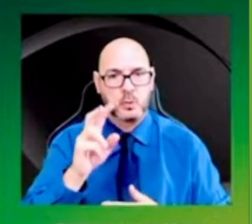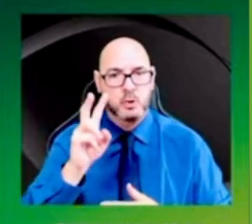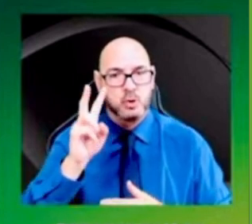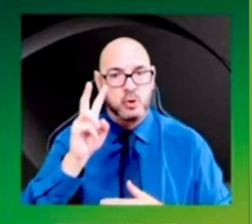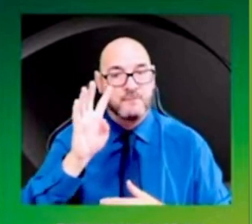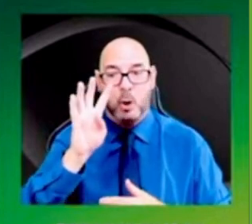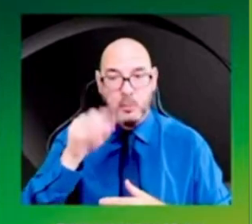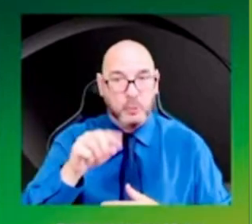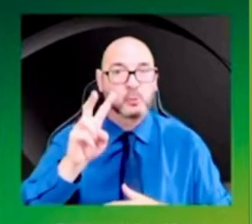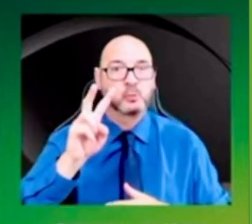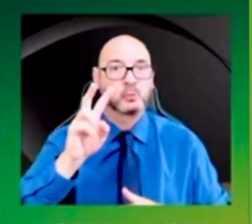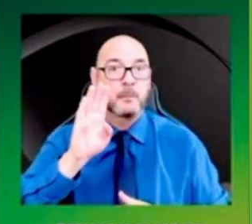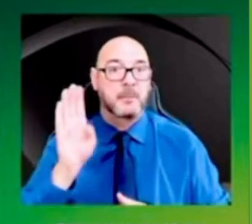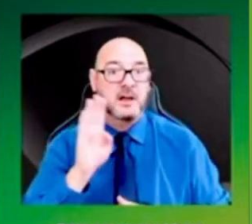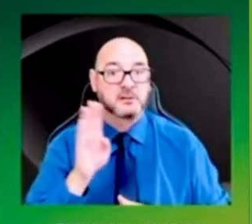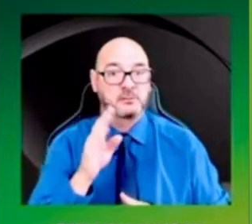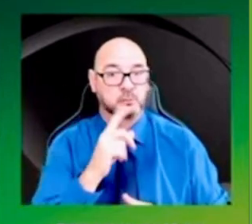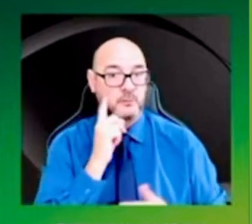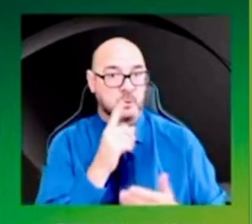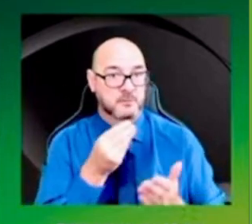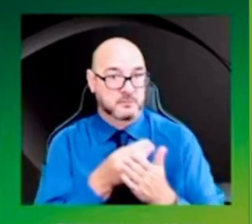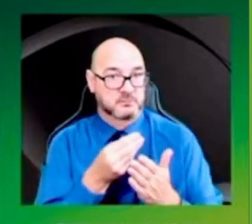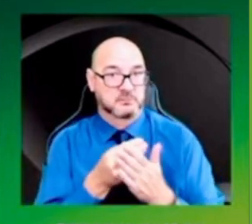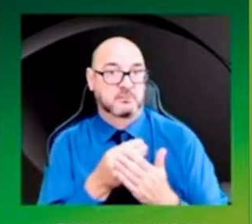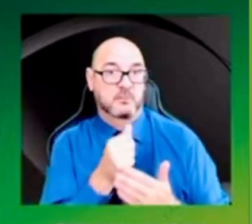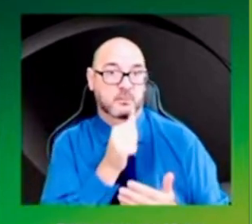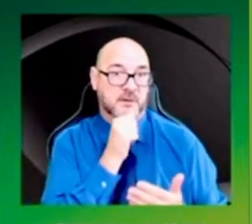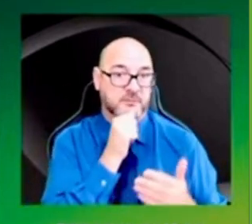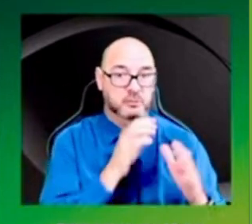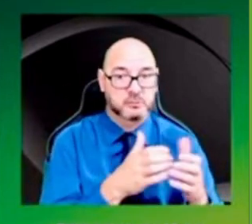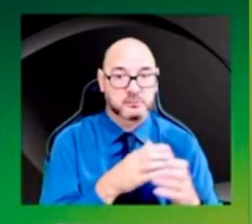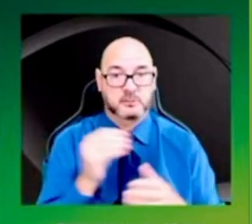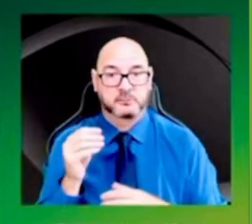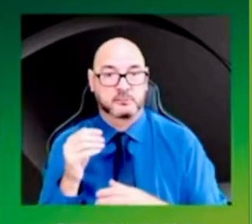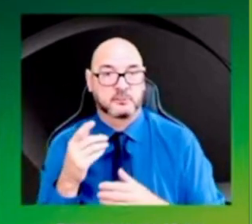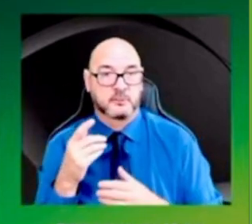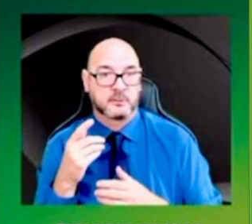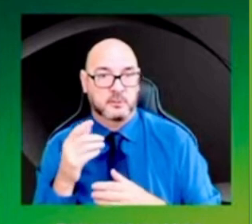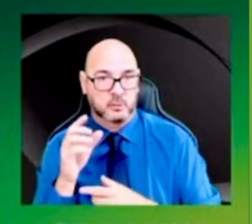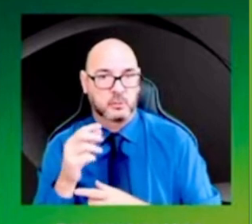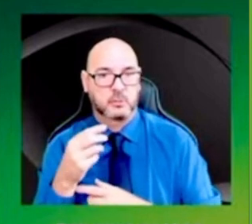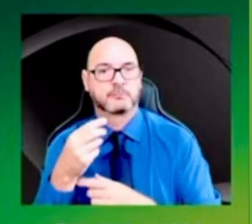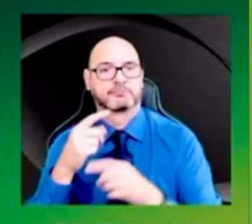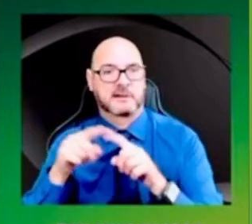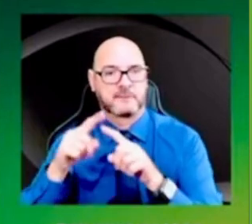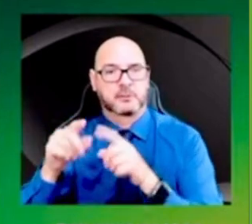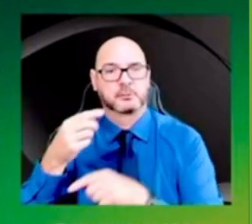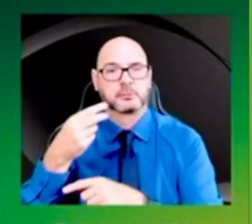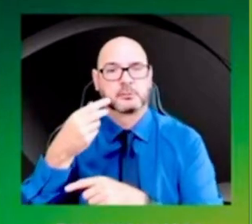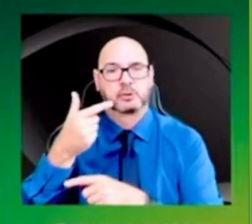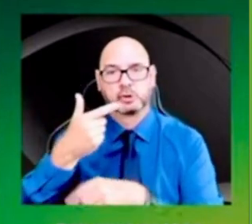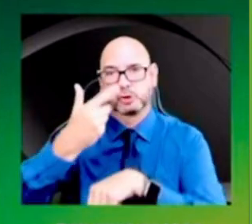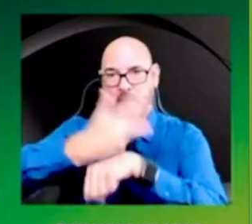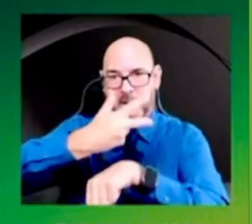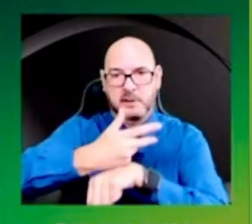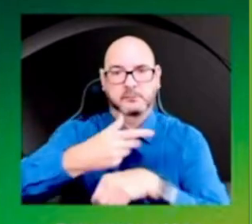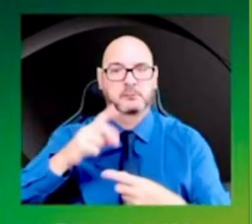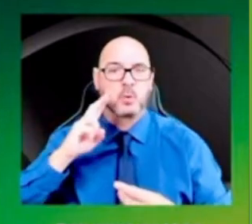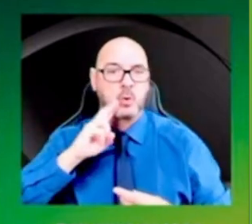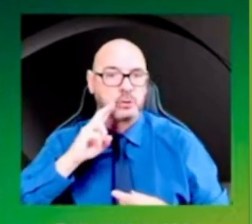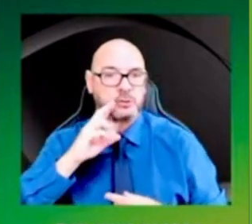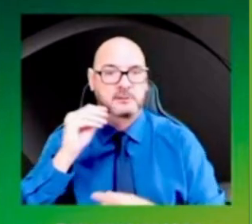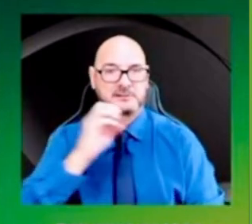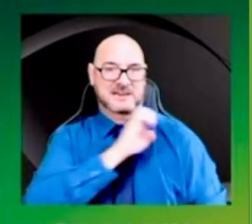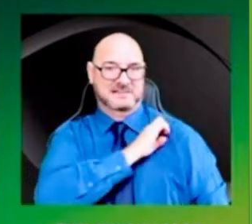Guatemala, Honduras, and El Salvador. It has created jobs. It has connected, thus far, over 4 million people to